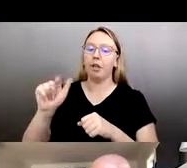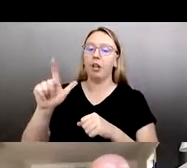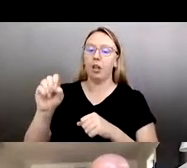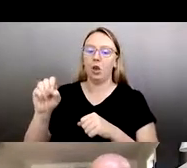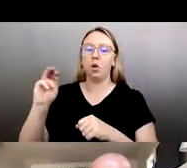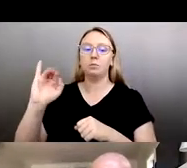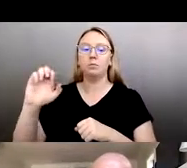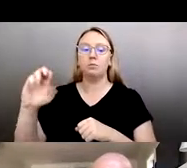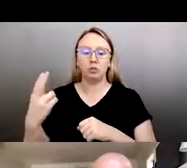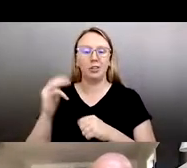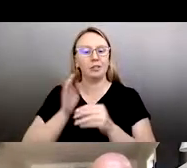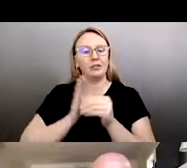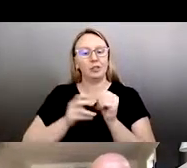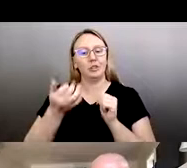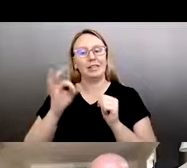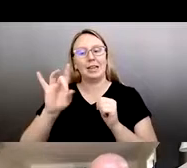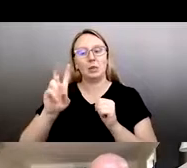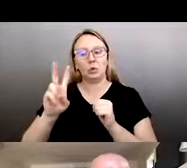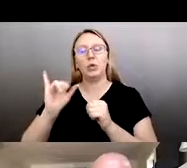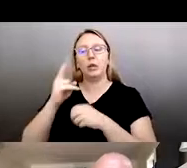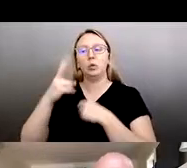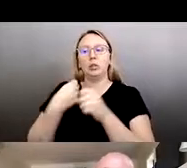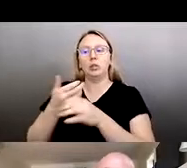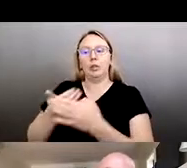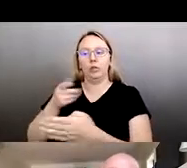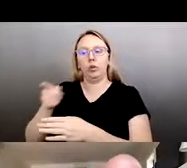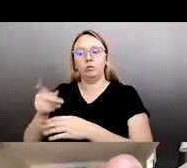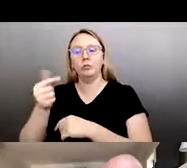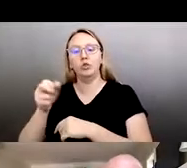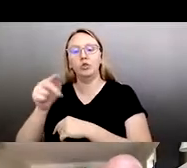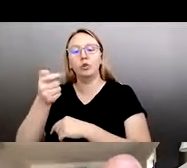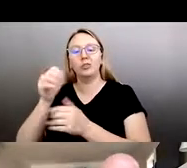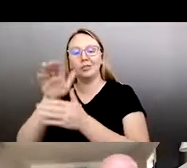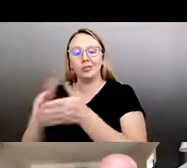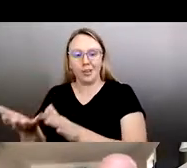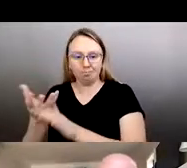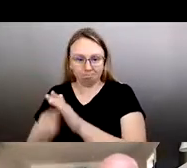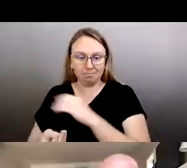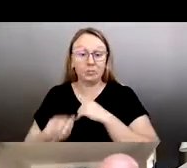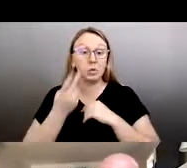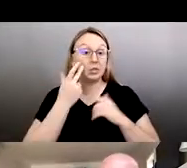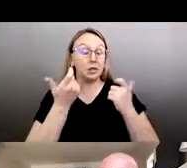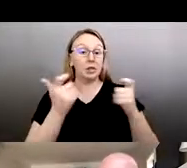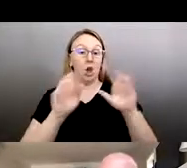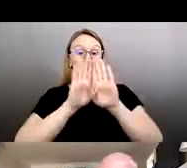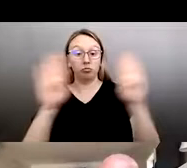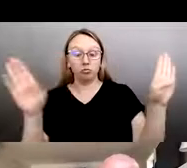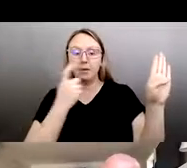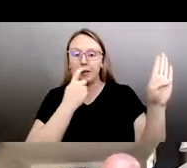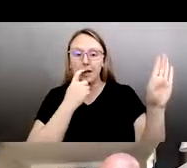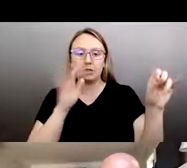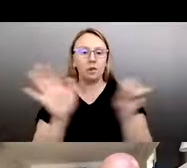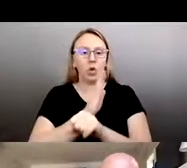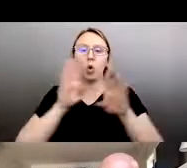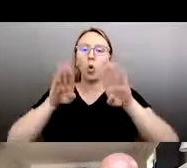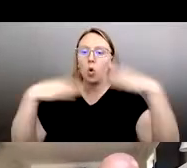2 years before his death. And so you can see an image of that home on the right, which has large walls that are entirely glass, kind of open to